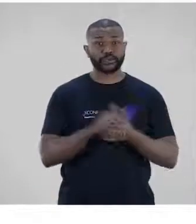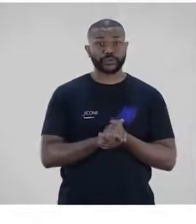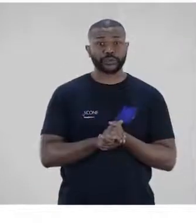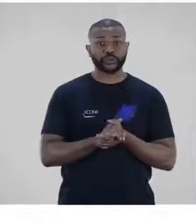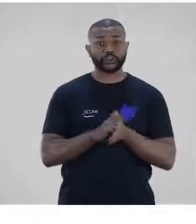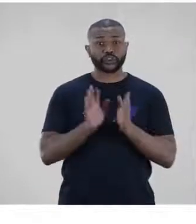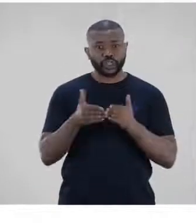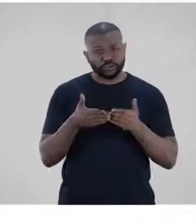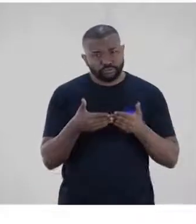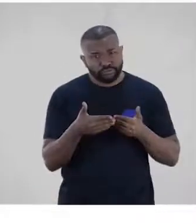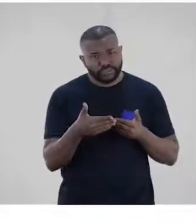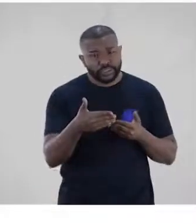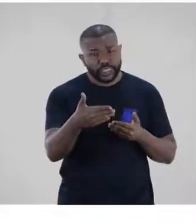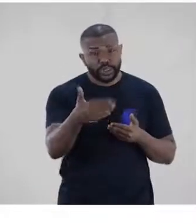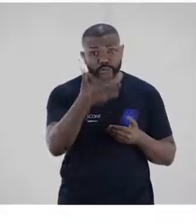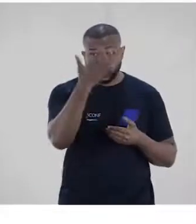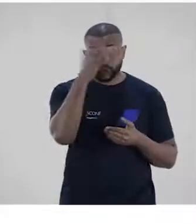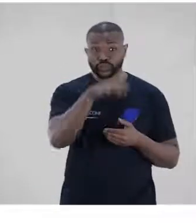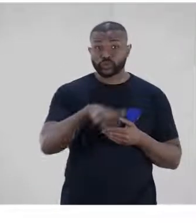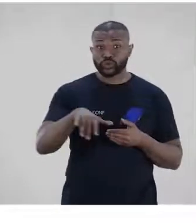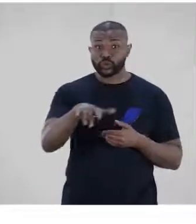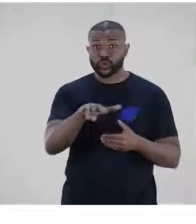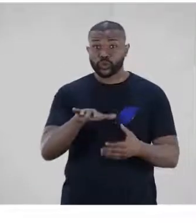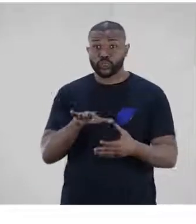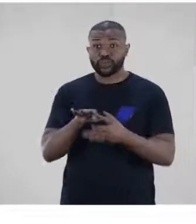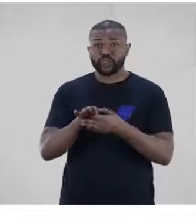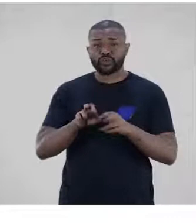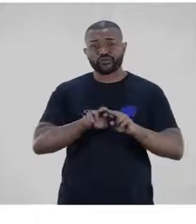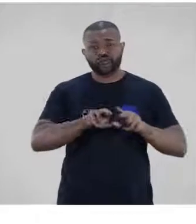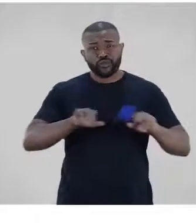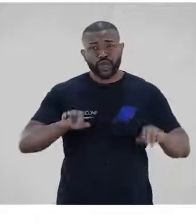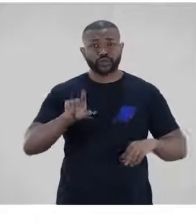across different domains. It is possible to do that with existing